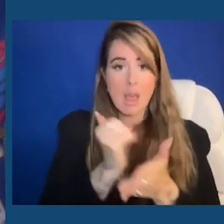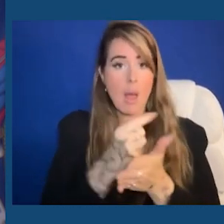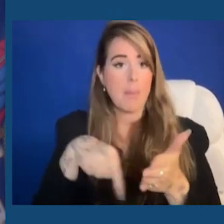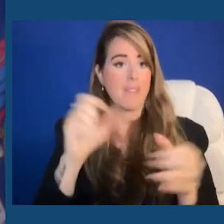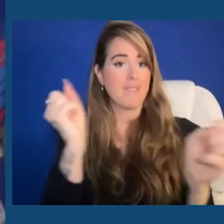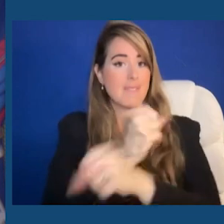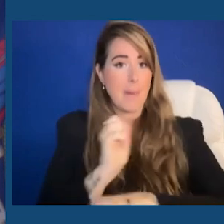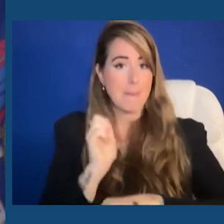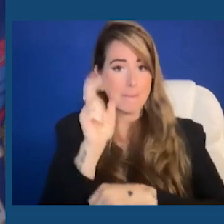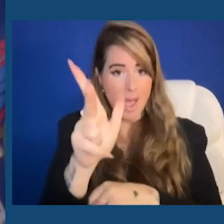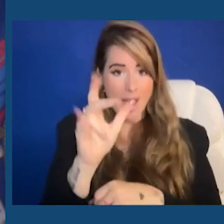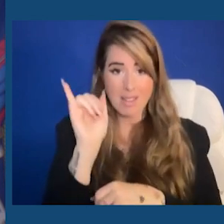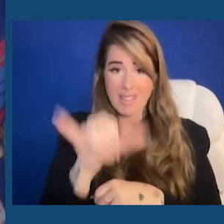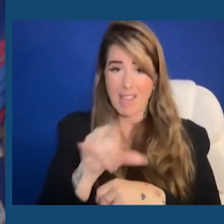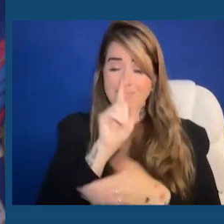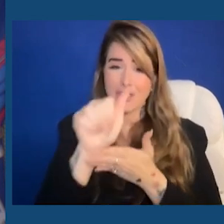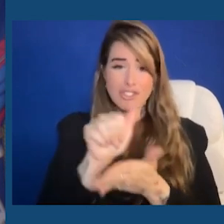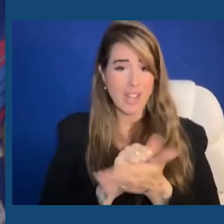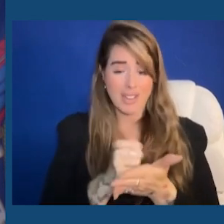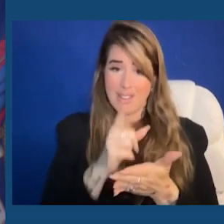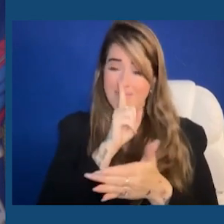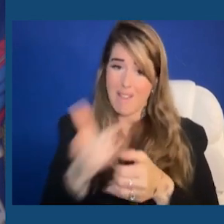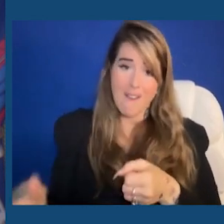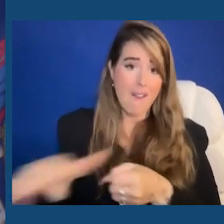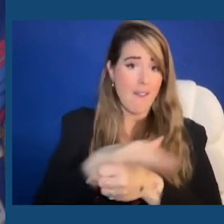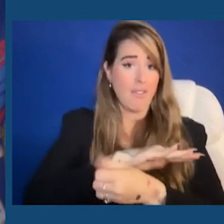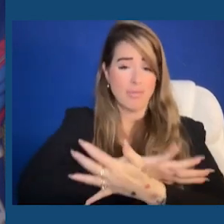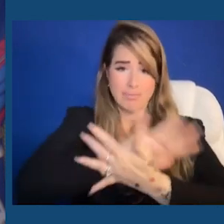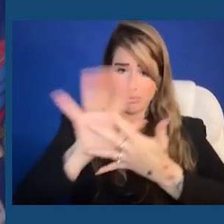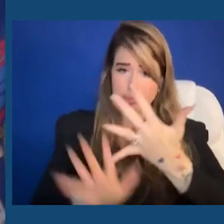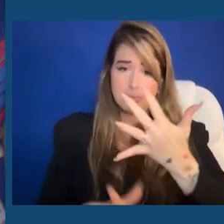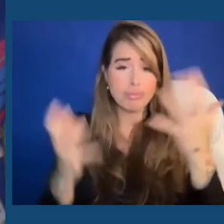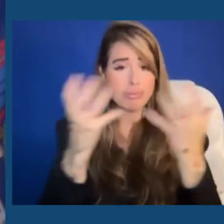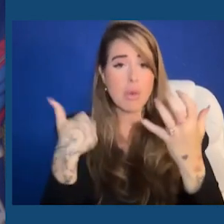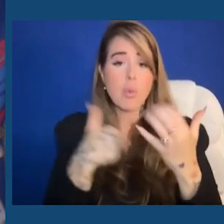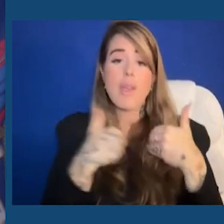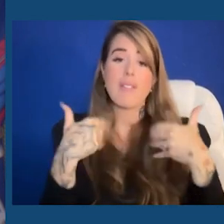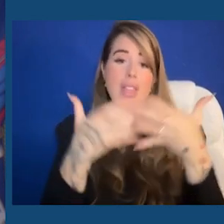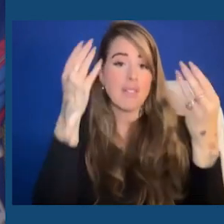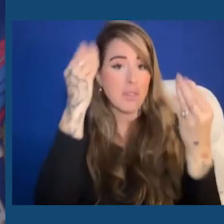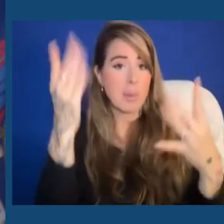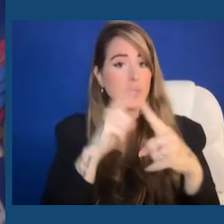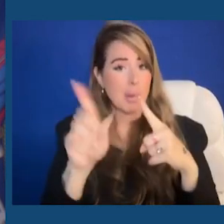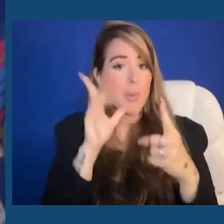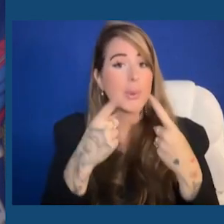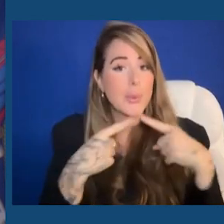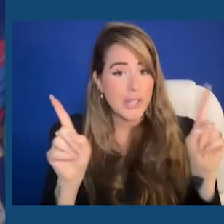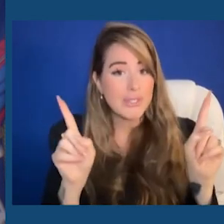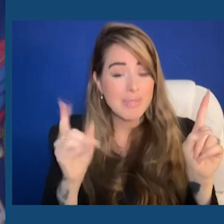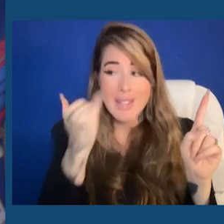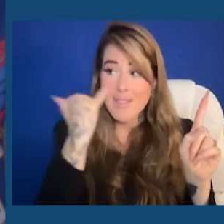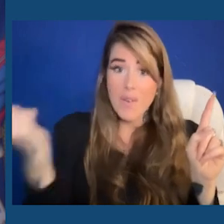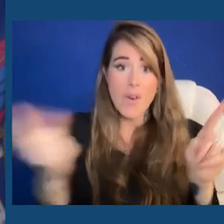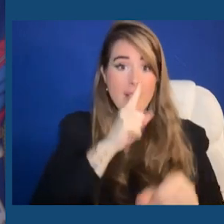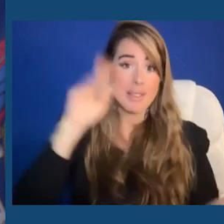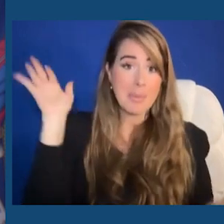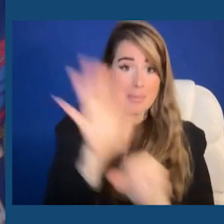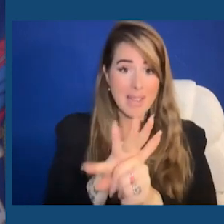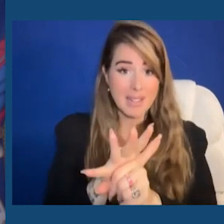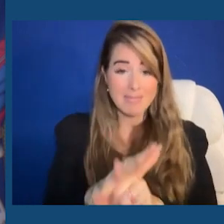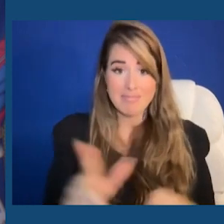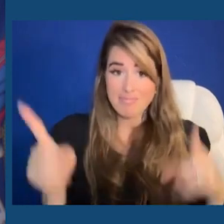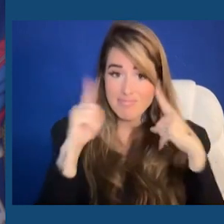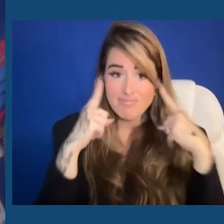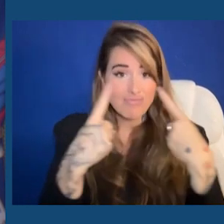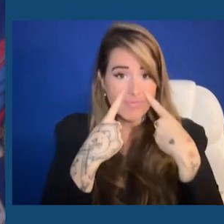this sweeping agenda, there's a lot of information here, but it's going to work. It's going to work if we're all committed, being the eyes and ears as well,